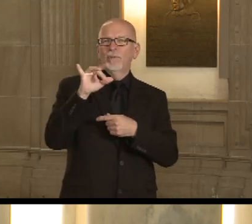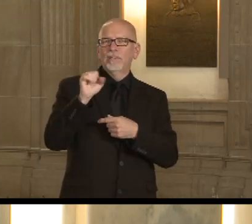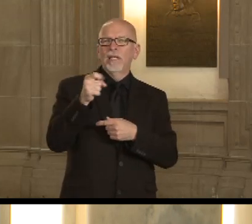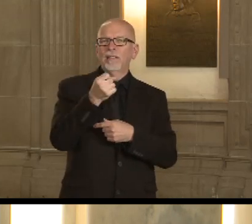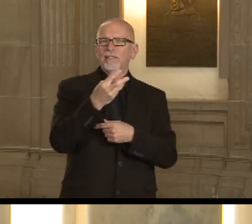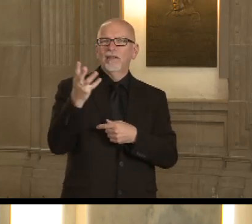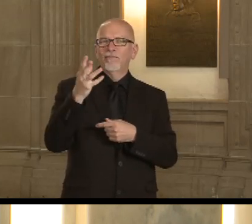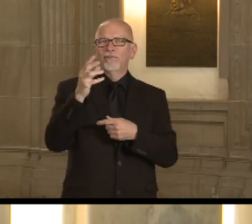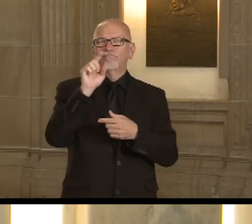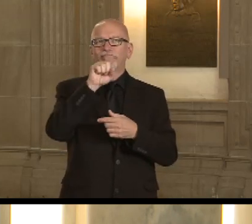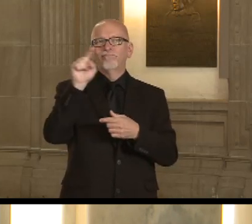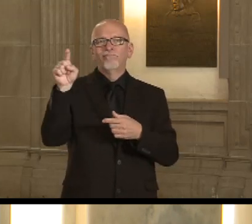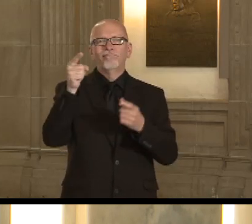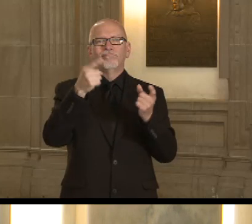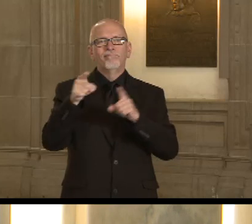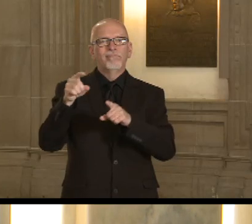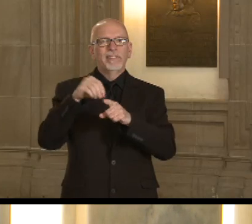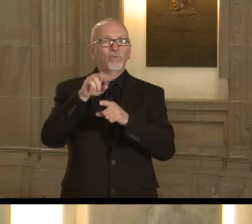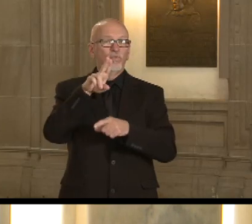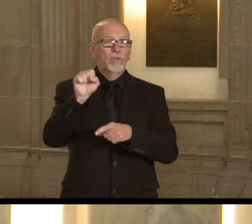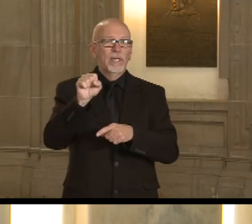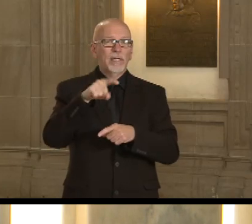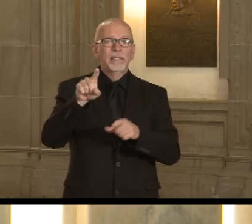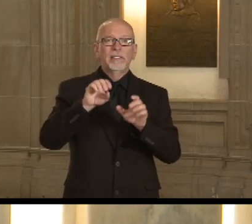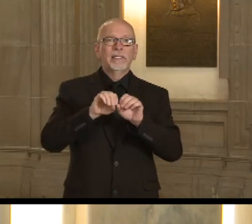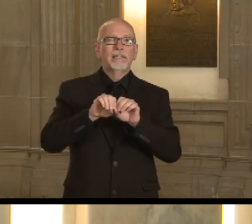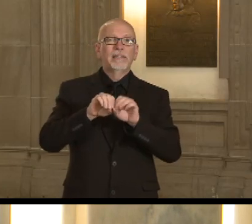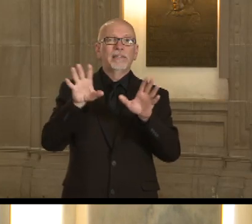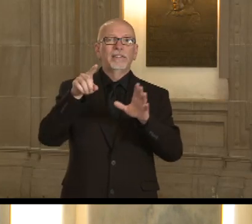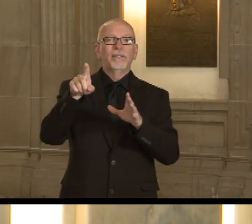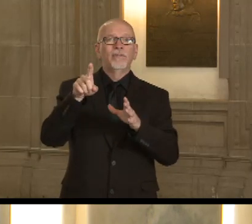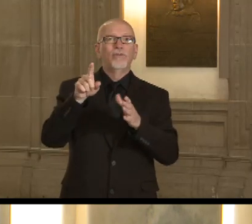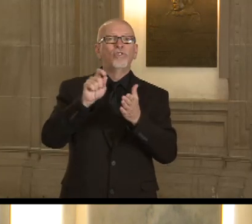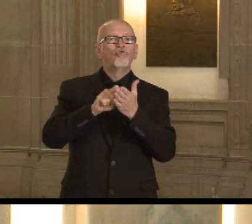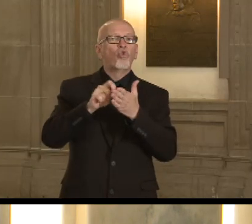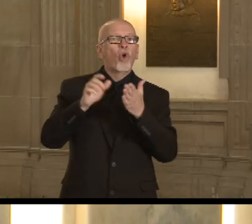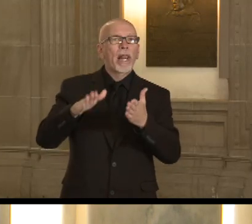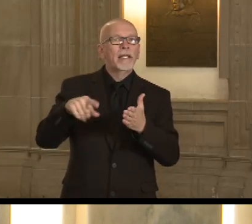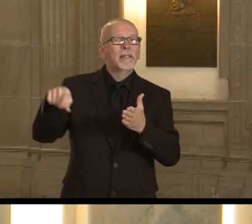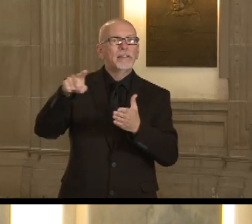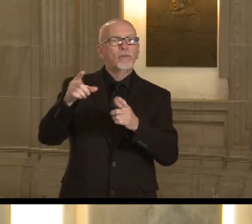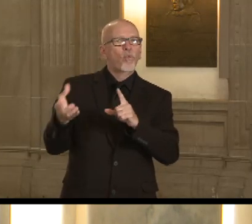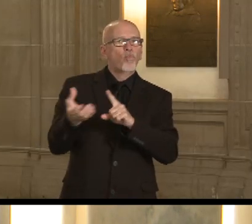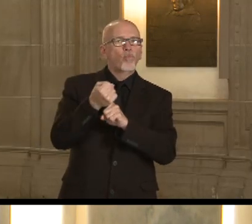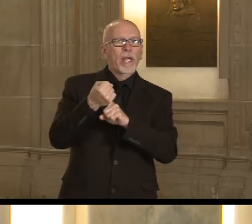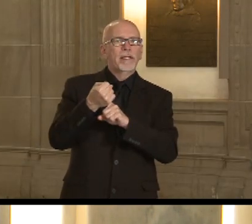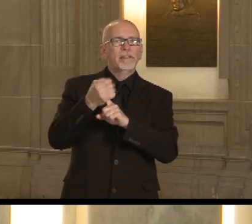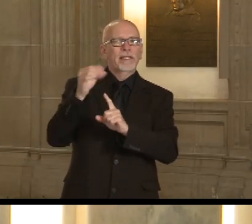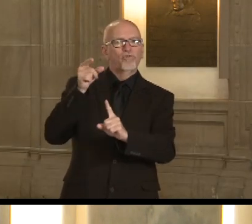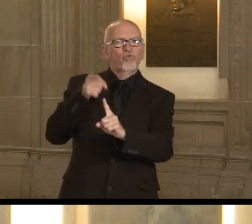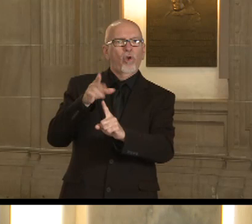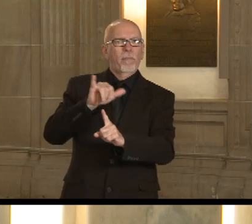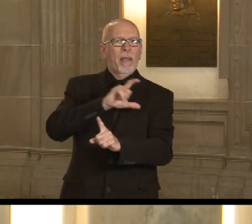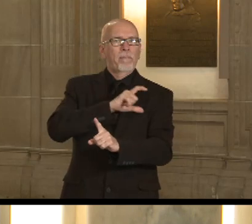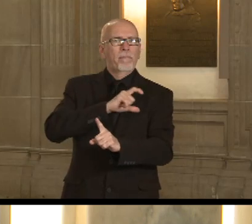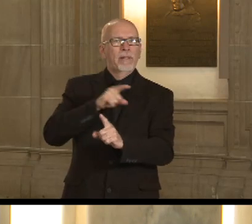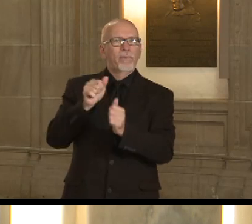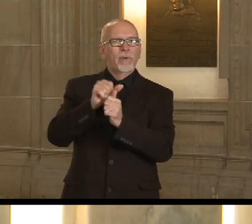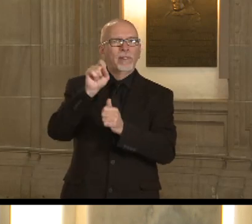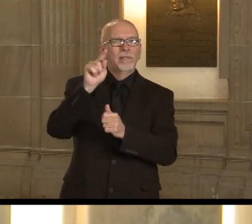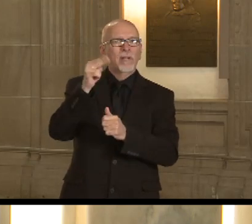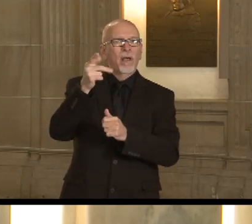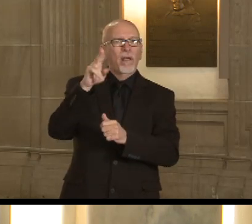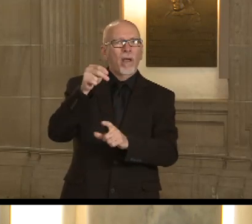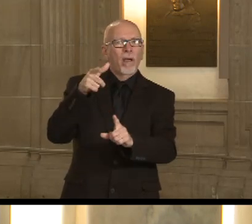several dozen noted instances around the country of clearly credentialed journalists being arrested and outright targeted by police with stun guns,